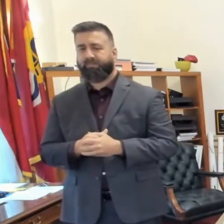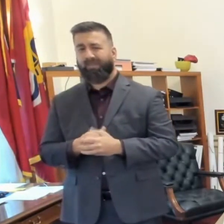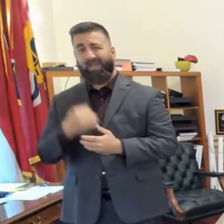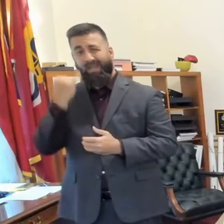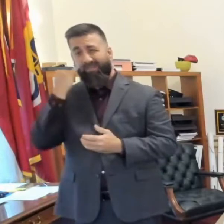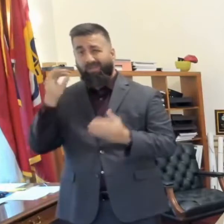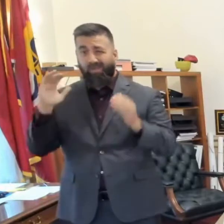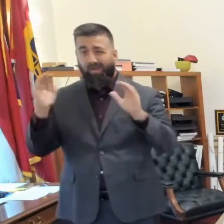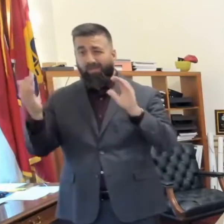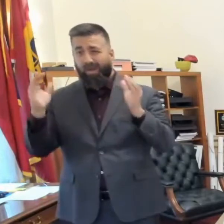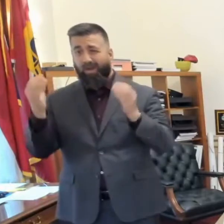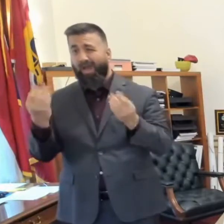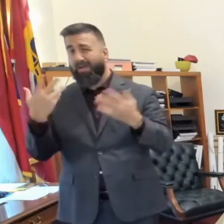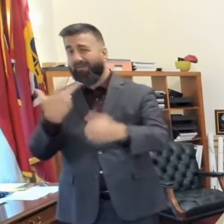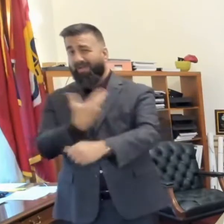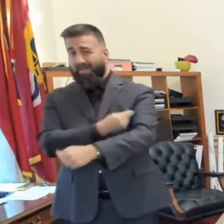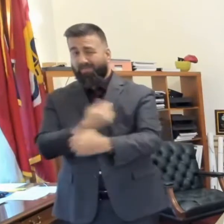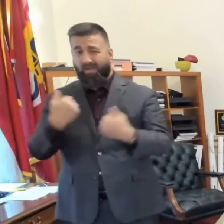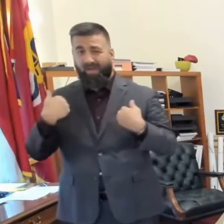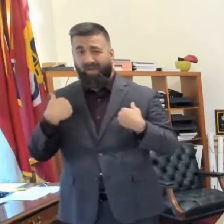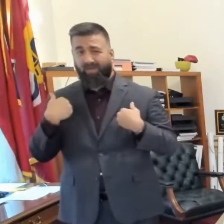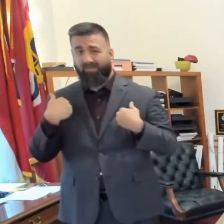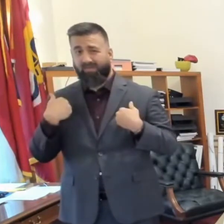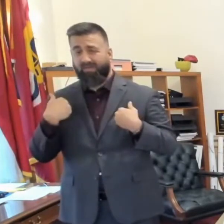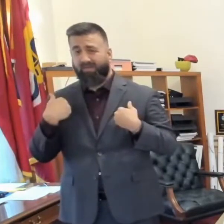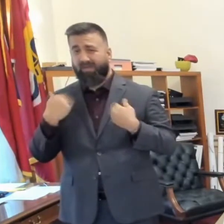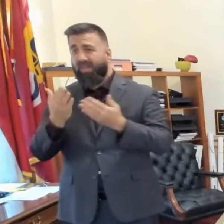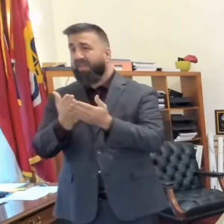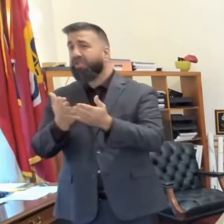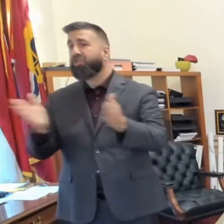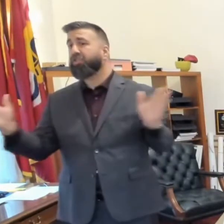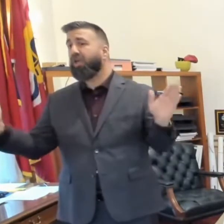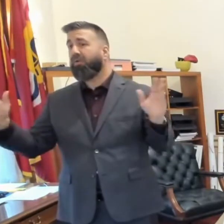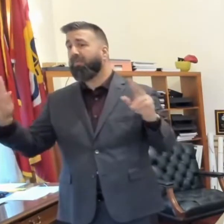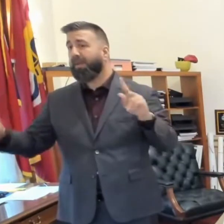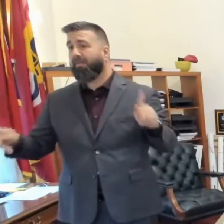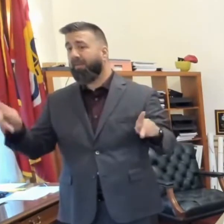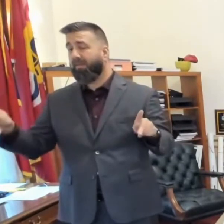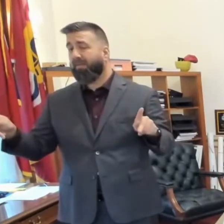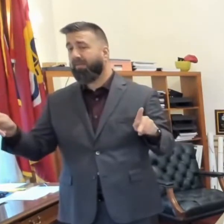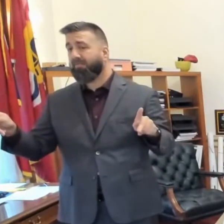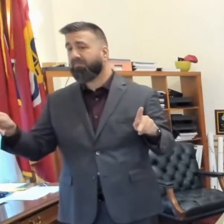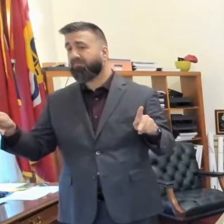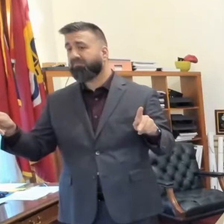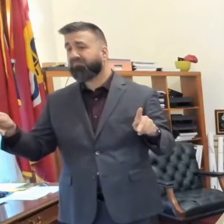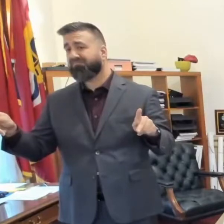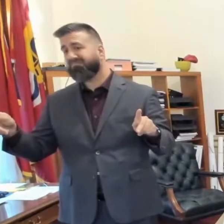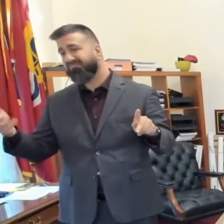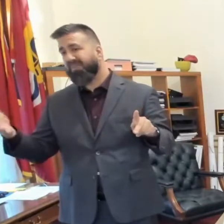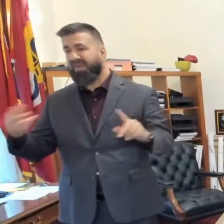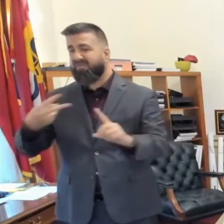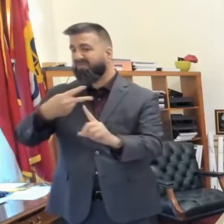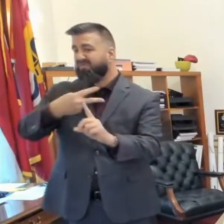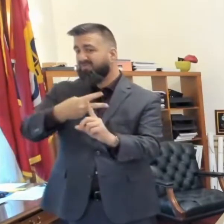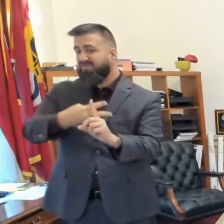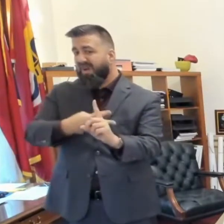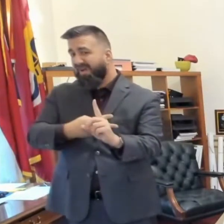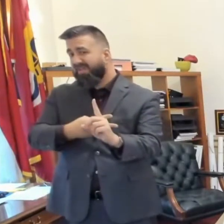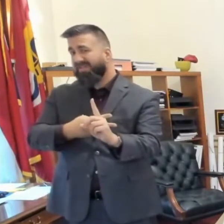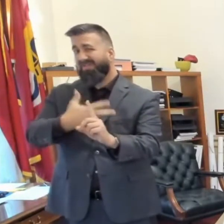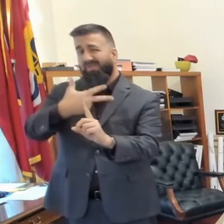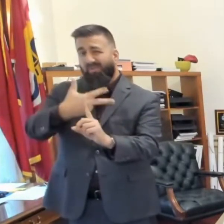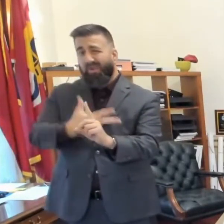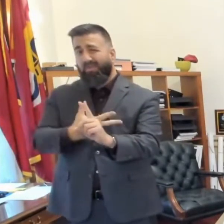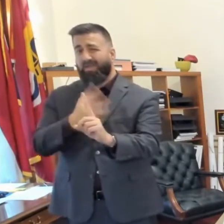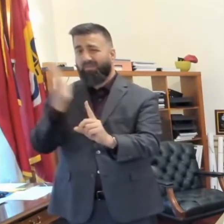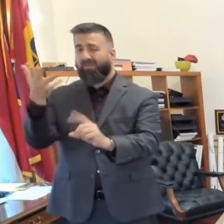like, the general public that doesn't fall into any of those categories is looking at a couple, 2-3